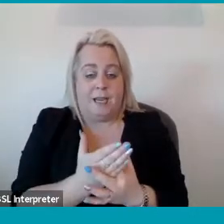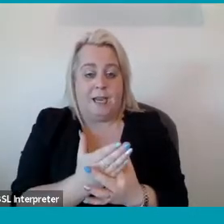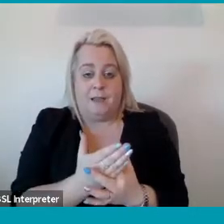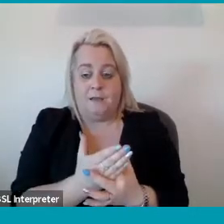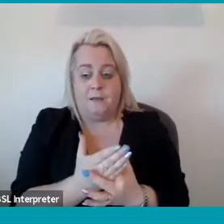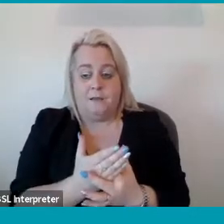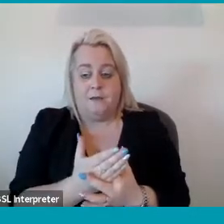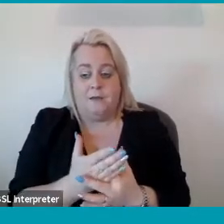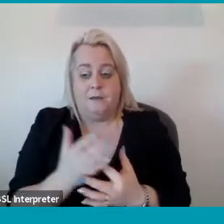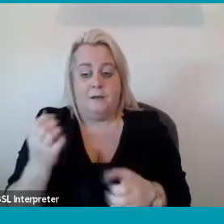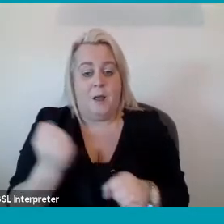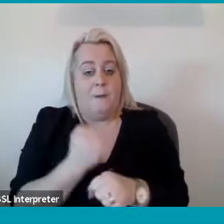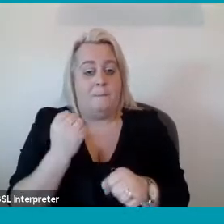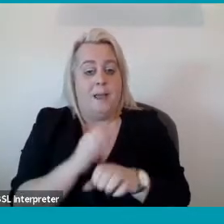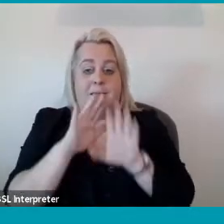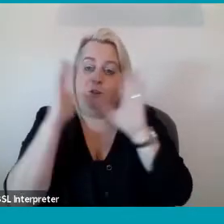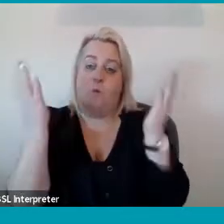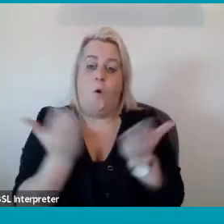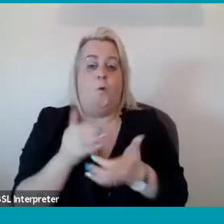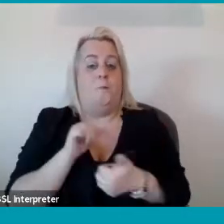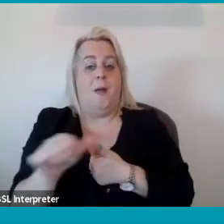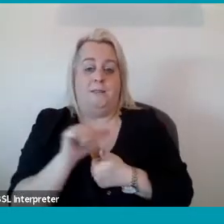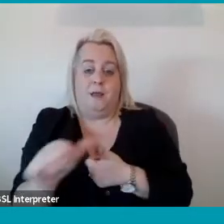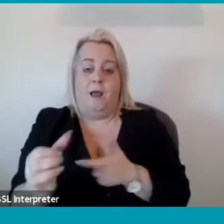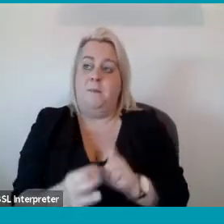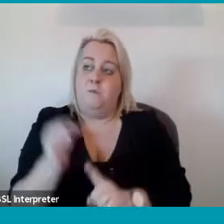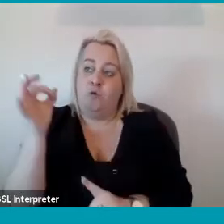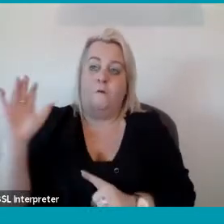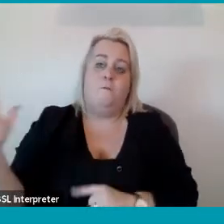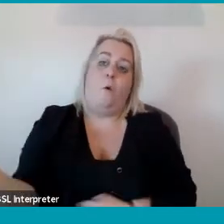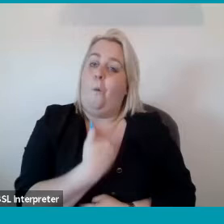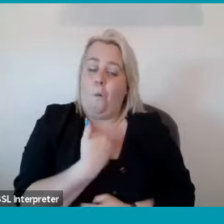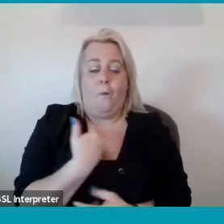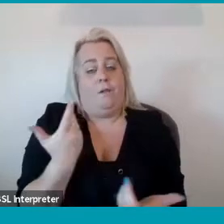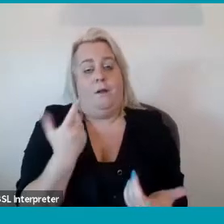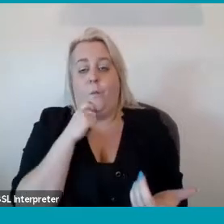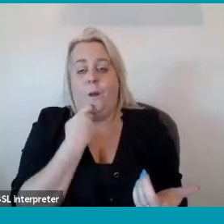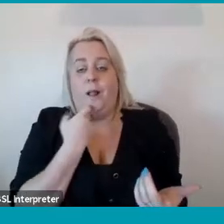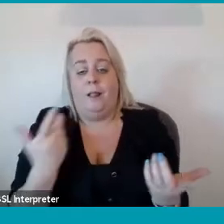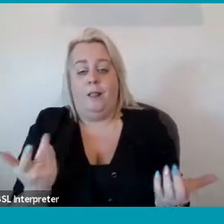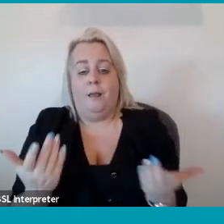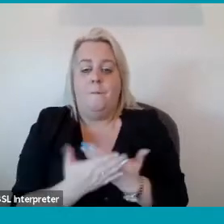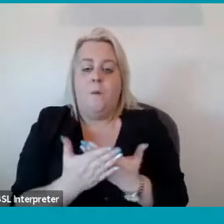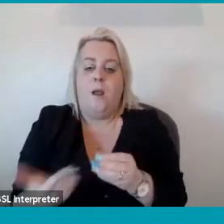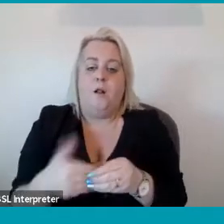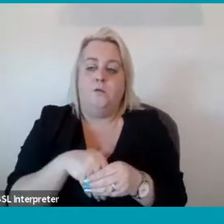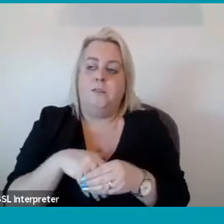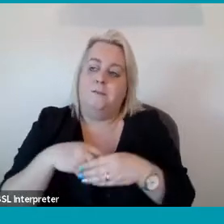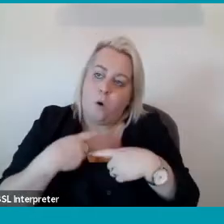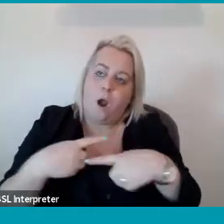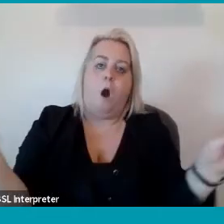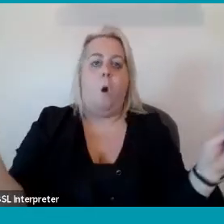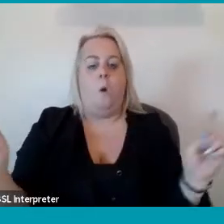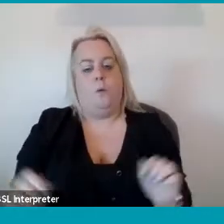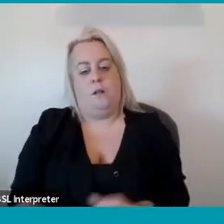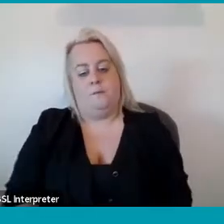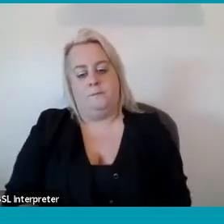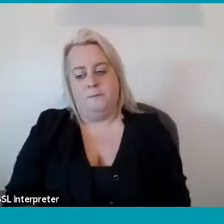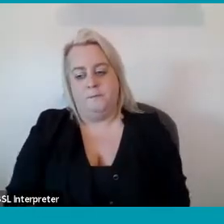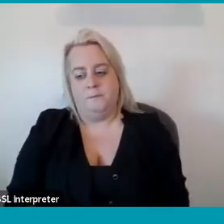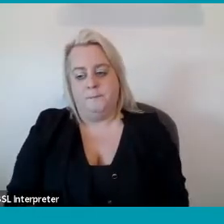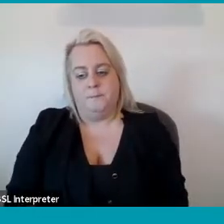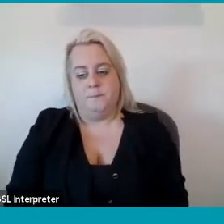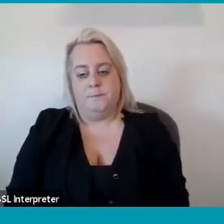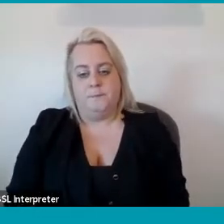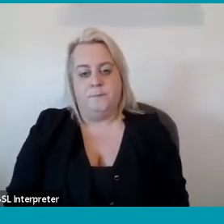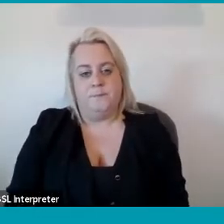world better for everybody. There's no downside. It actually makes the world much more inclusive for anybody.